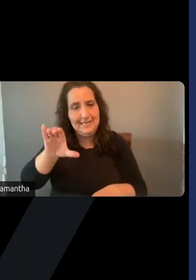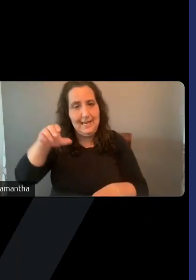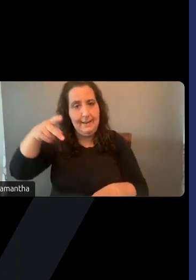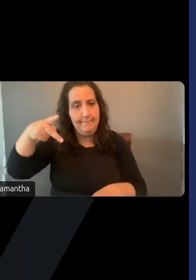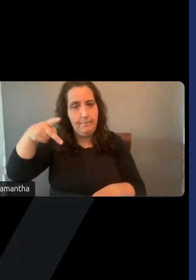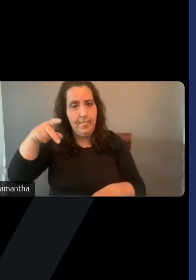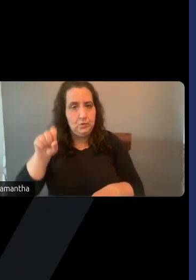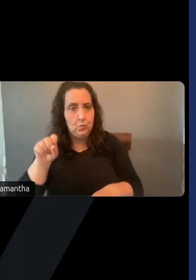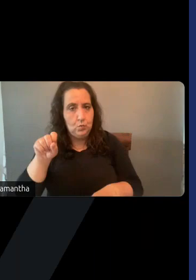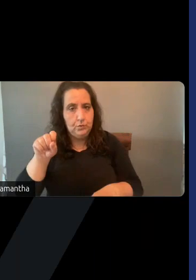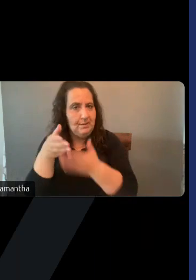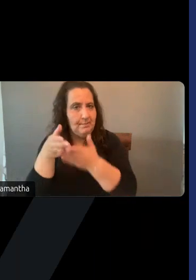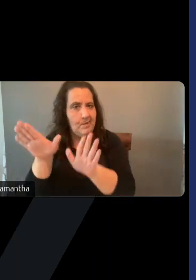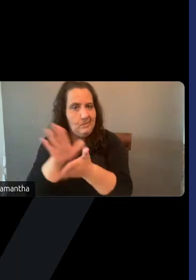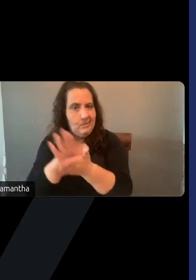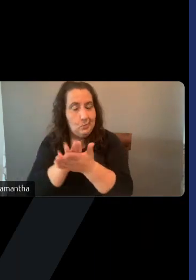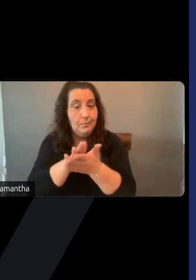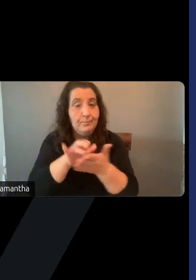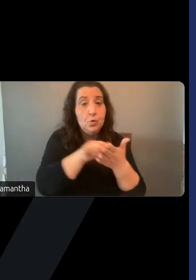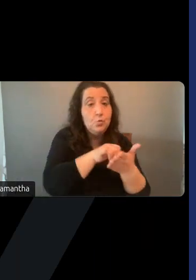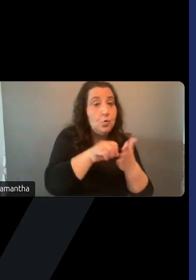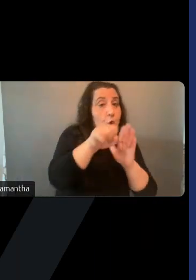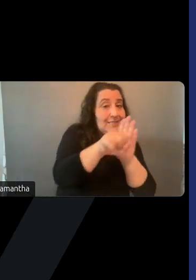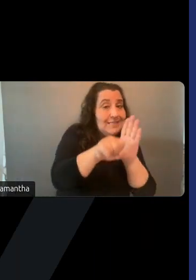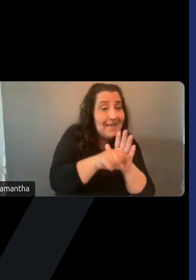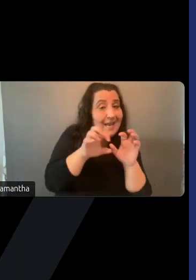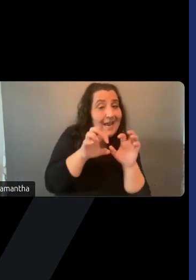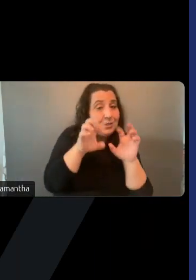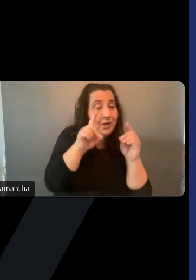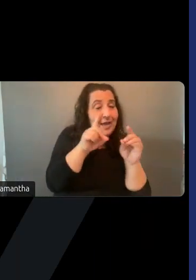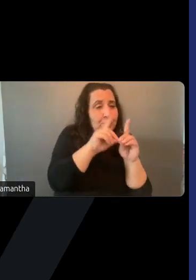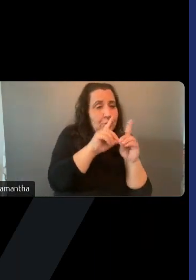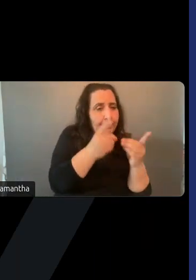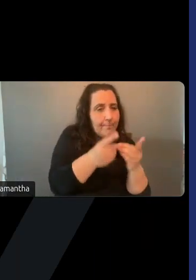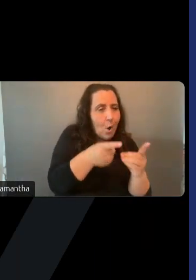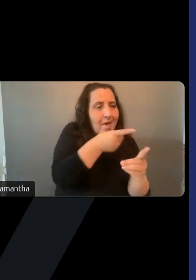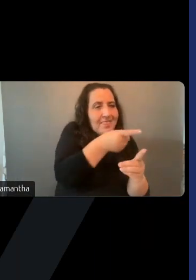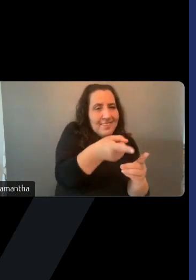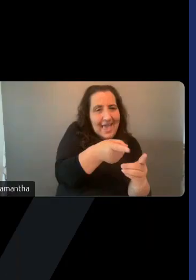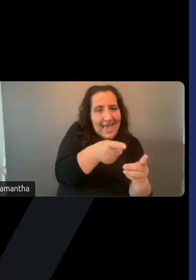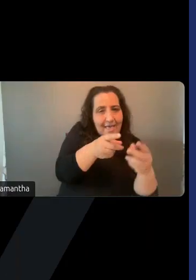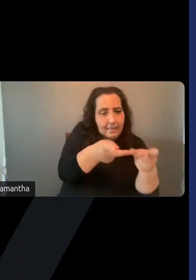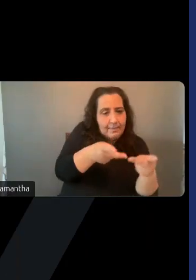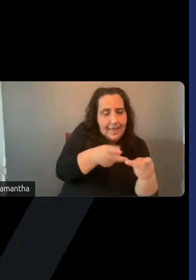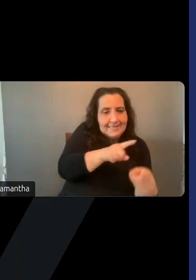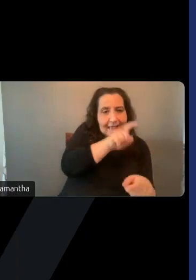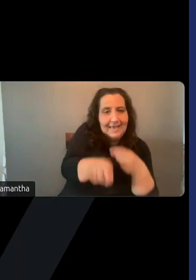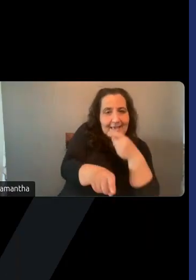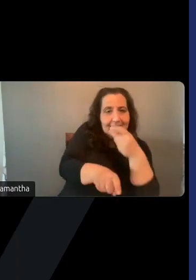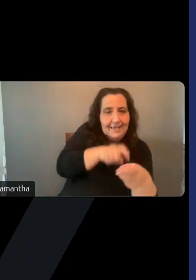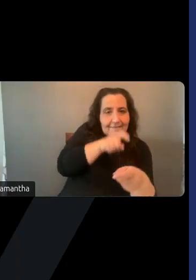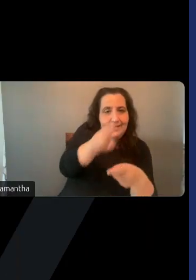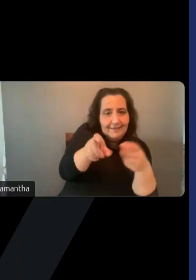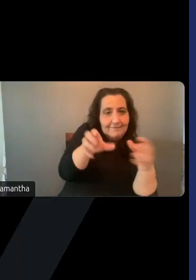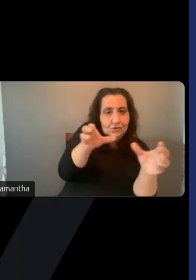New York State Education Department is the main entity that issues certifications. In short, if New York State